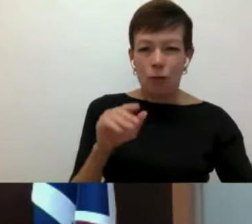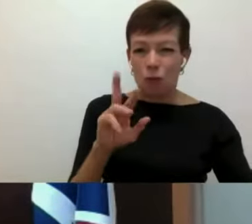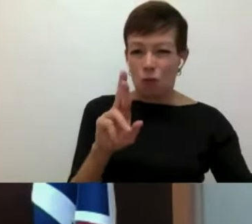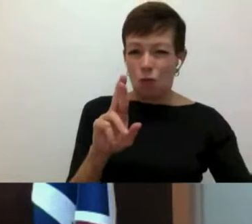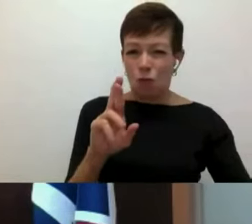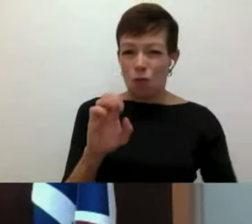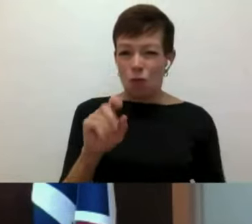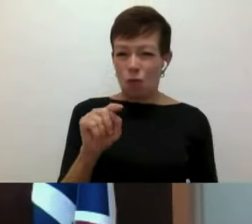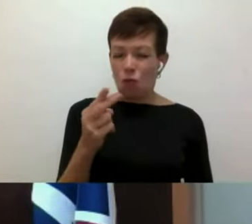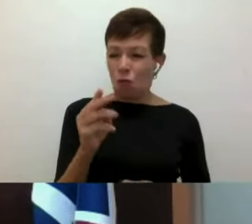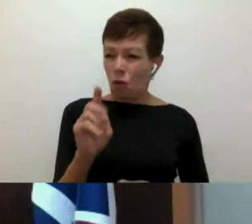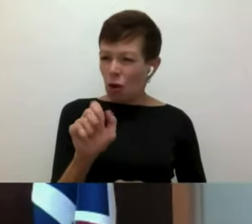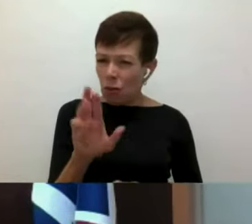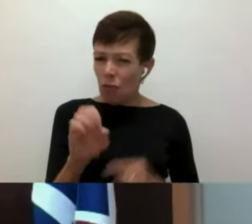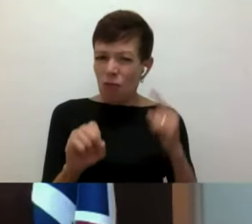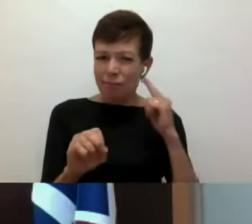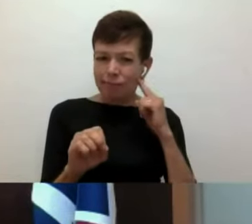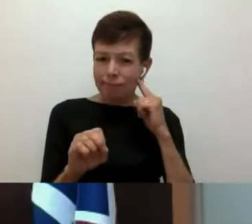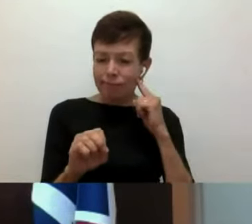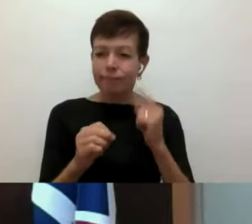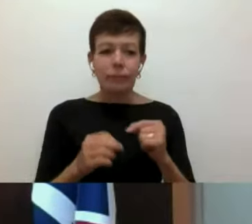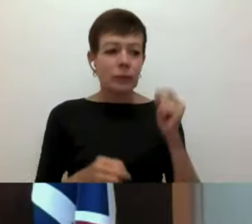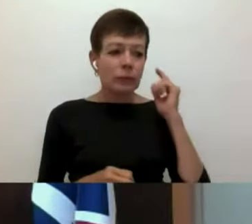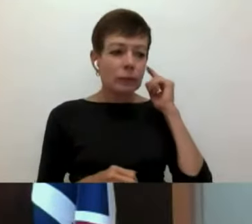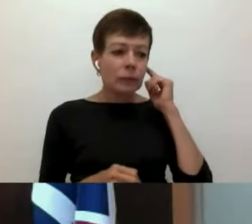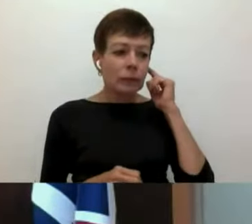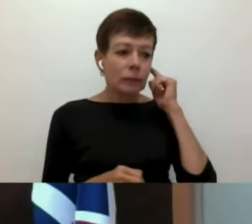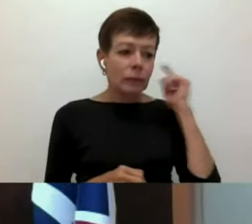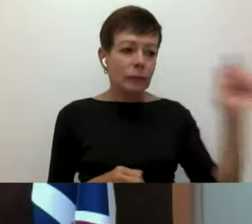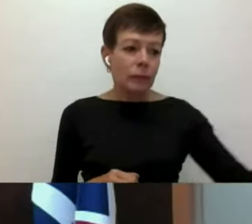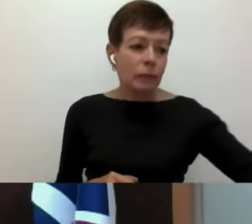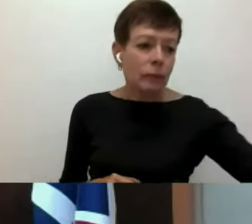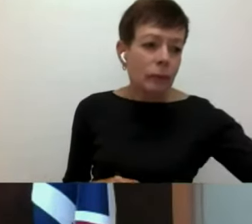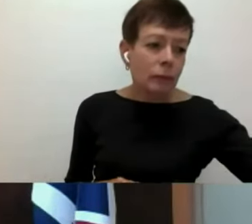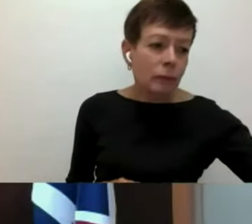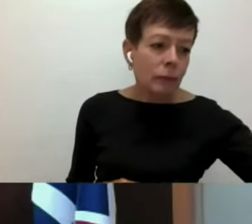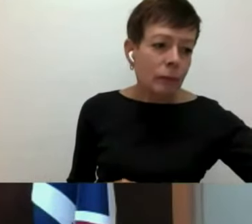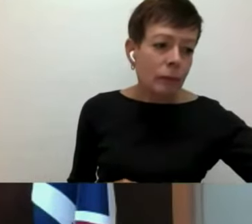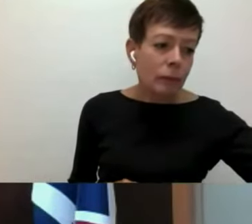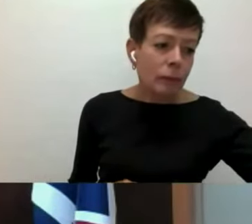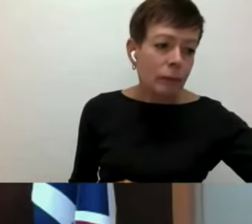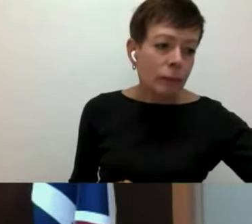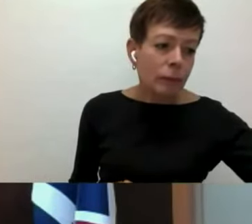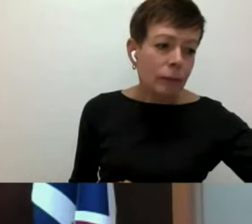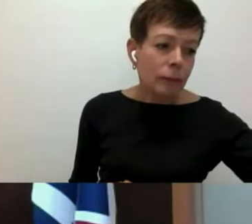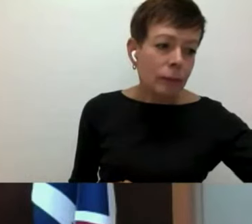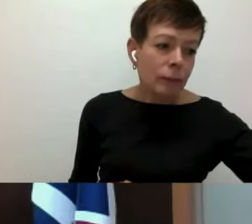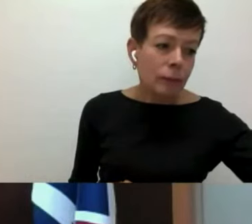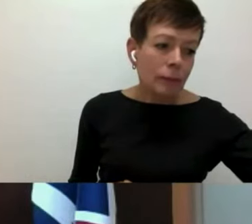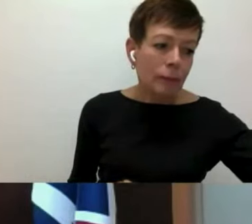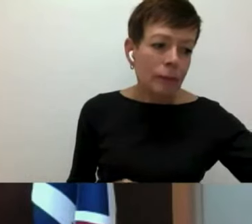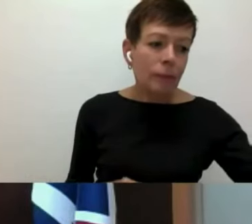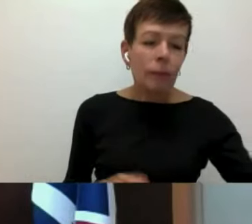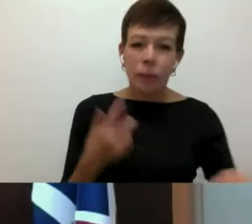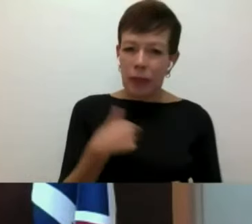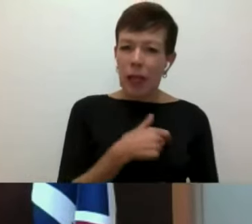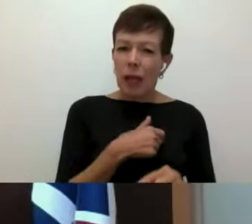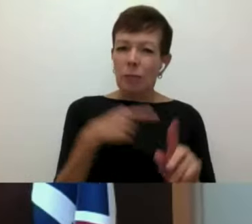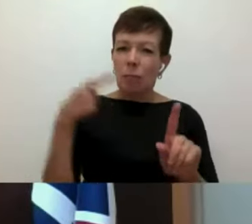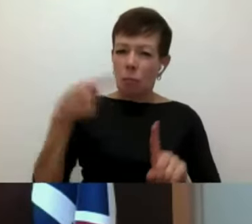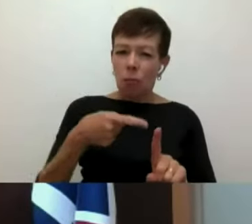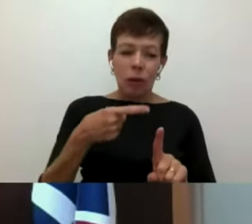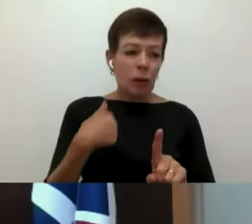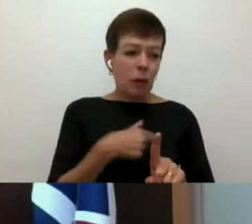a safety perspective and from the tactics that we have on the ground that we are working in a unified way. And so those